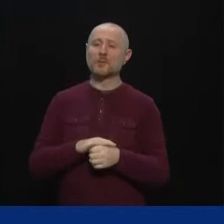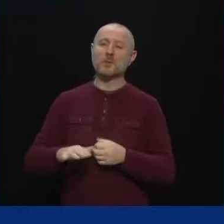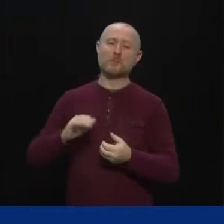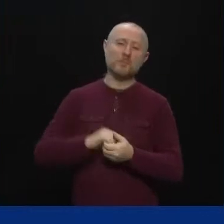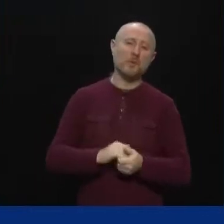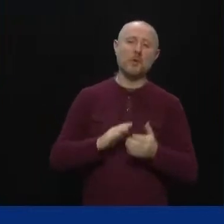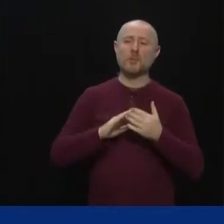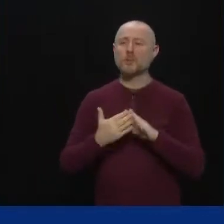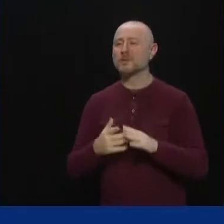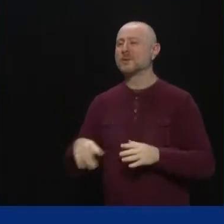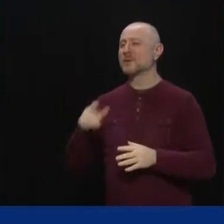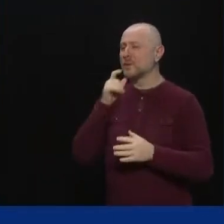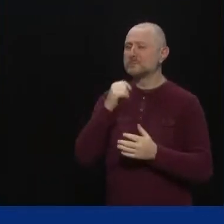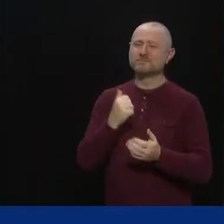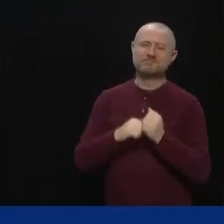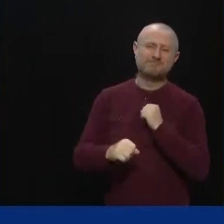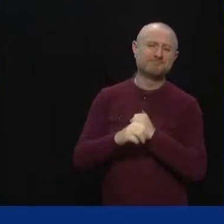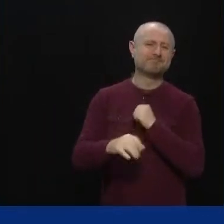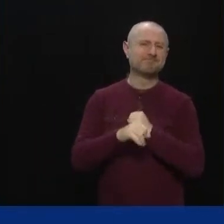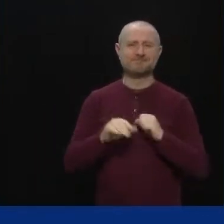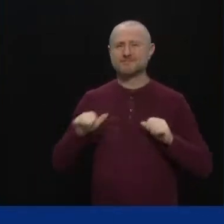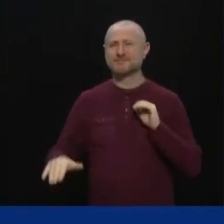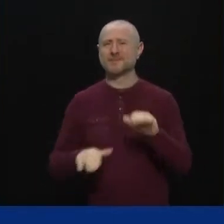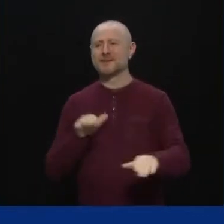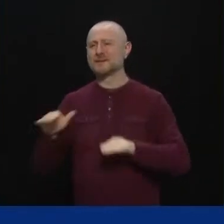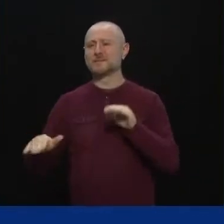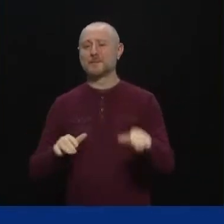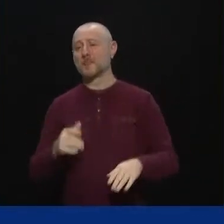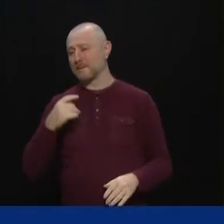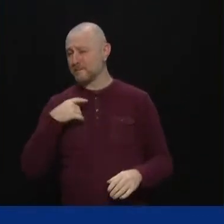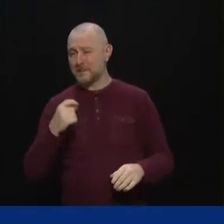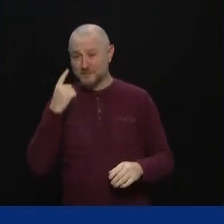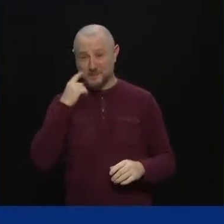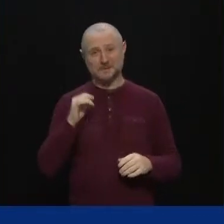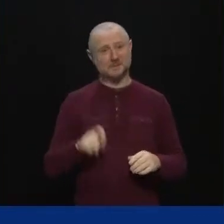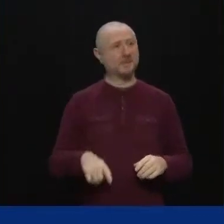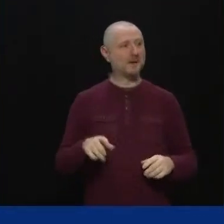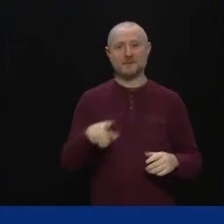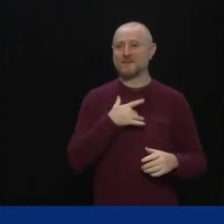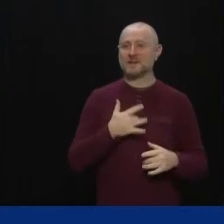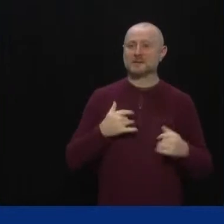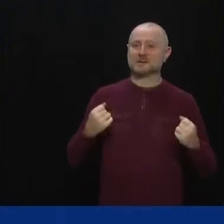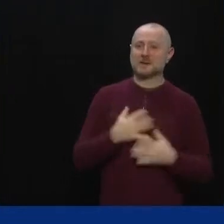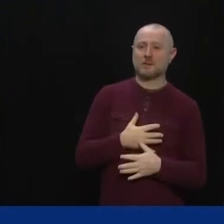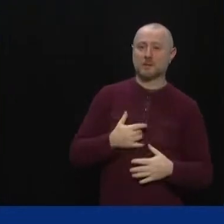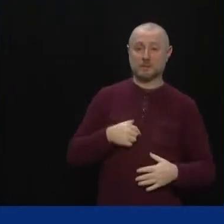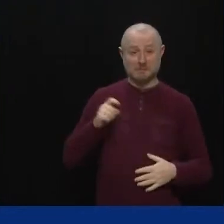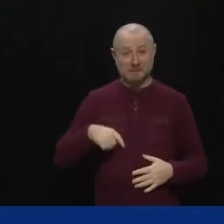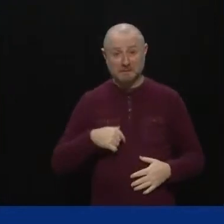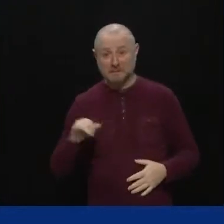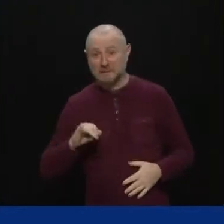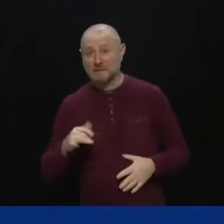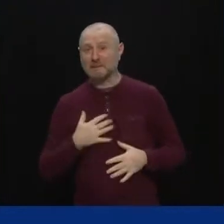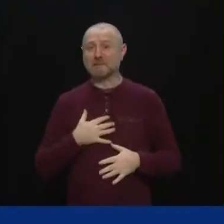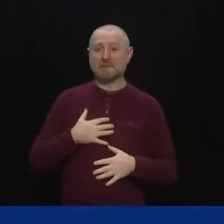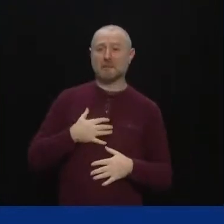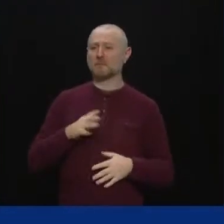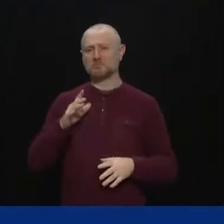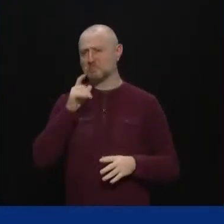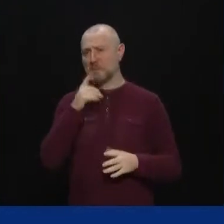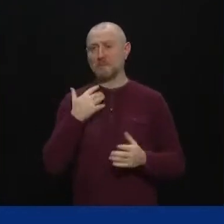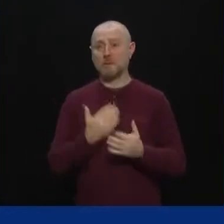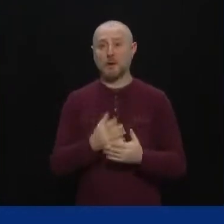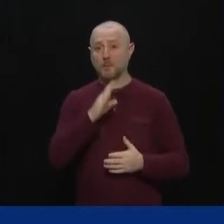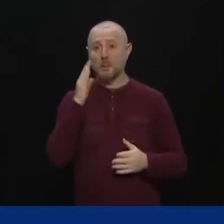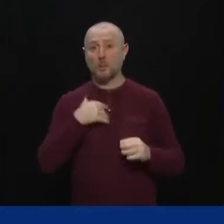message, because there's nothing more frightening than to be an individual who needs health care and you present yourself and you do not have that insurance card, you